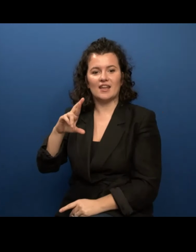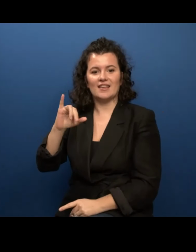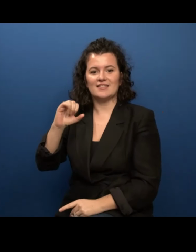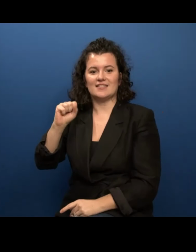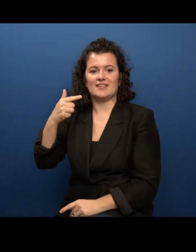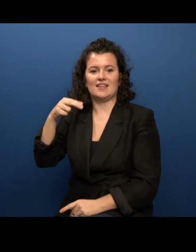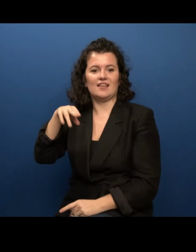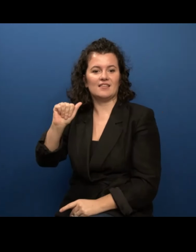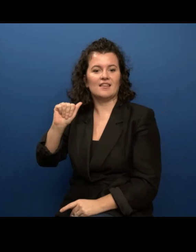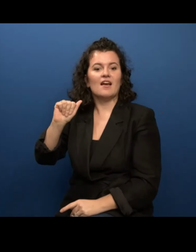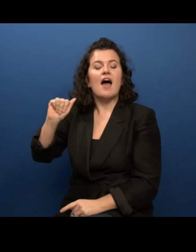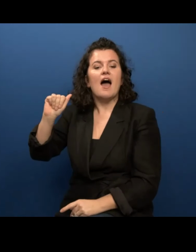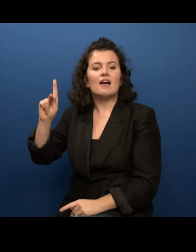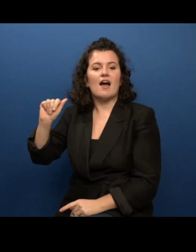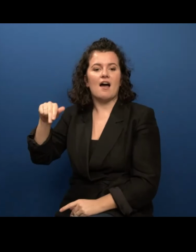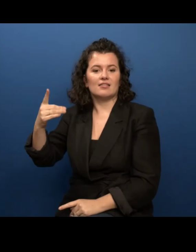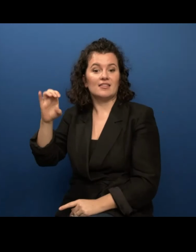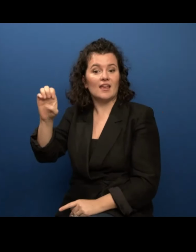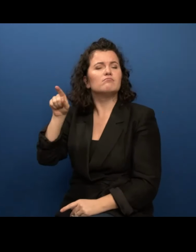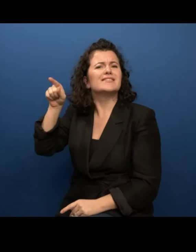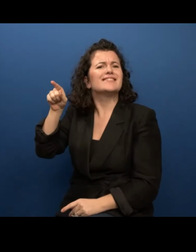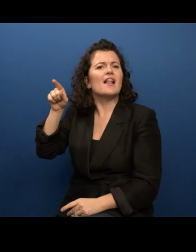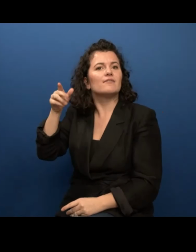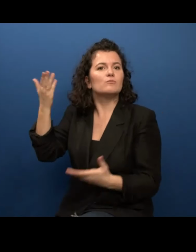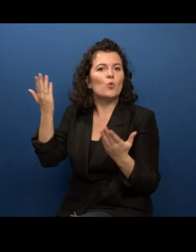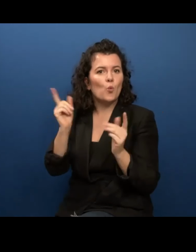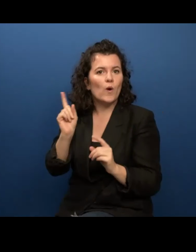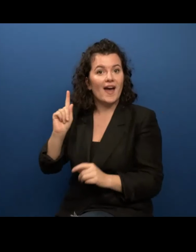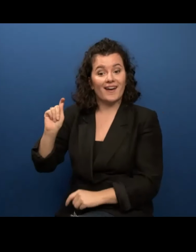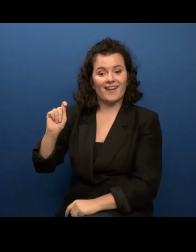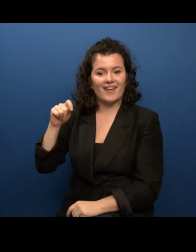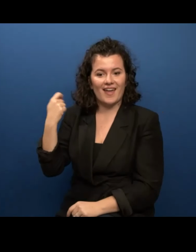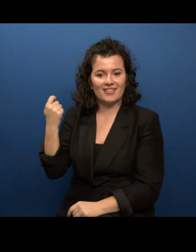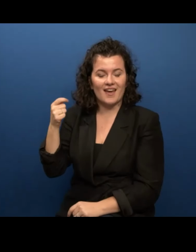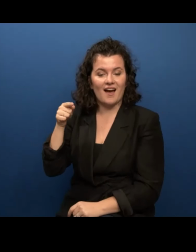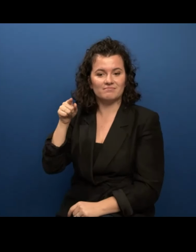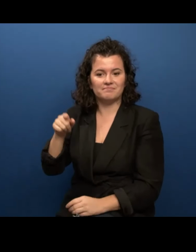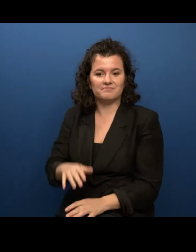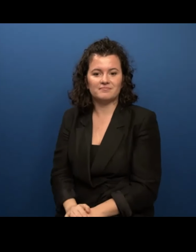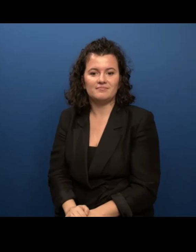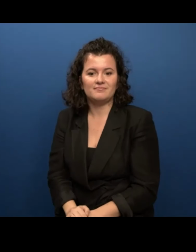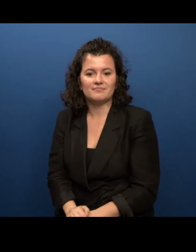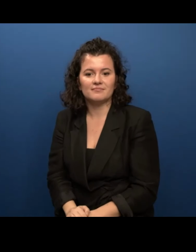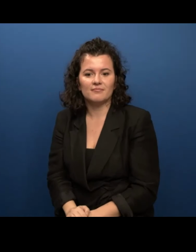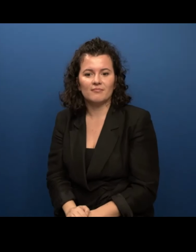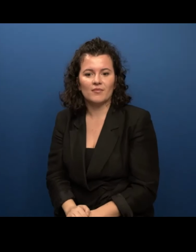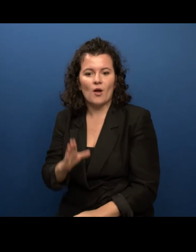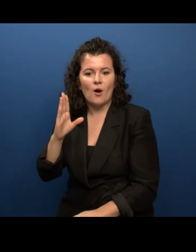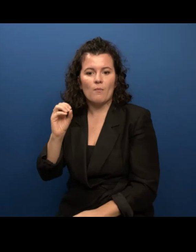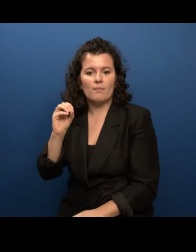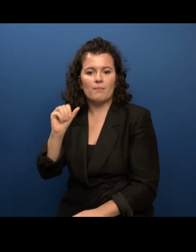joining us from Baringo County in Kenya. So hi, Christine, if you can turn your video on now so everyone can see you.